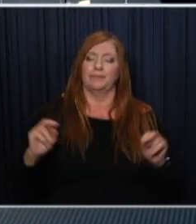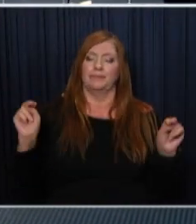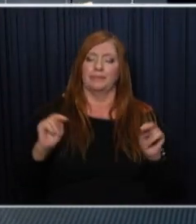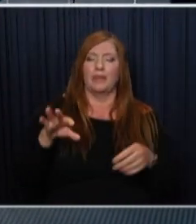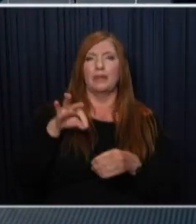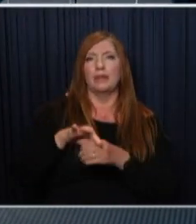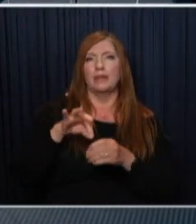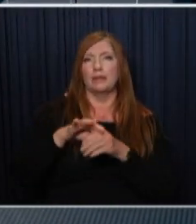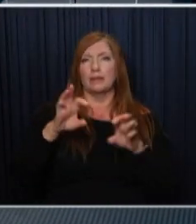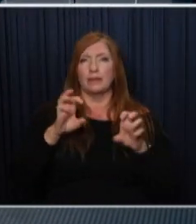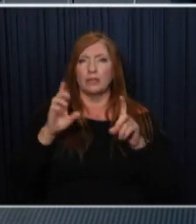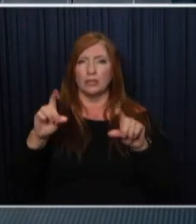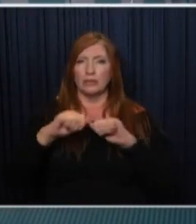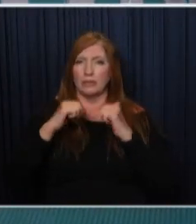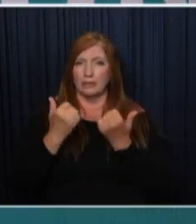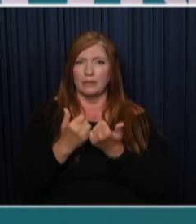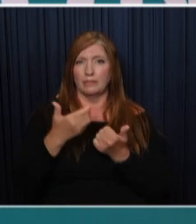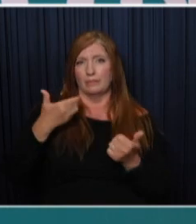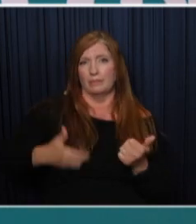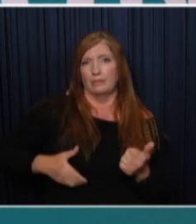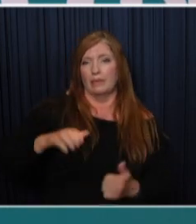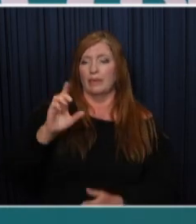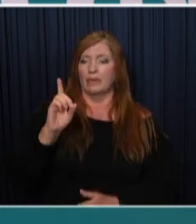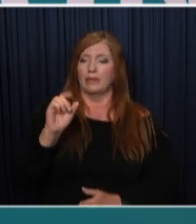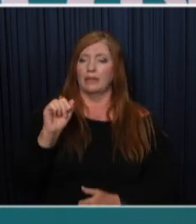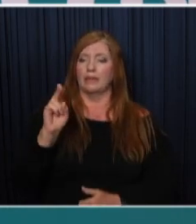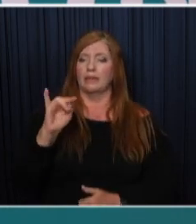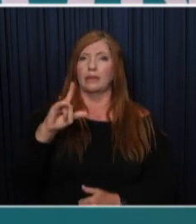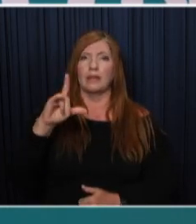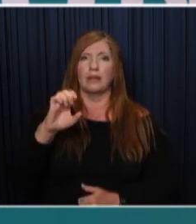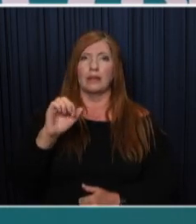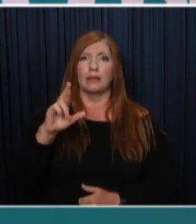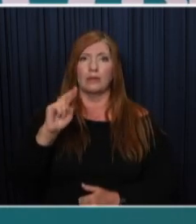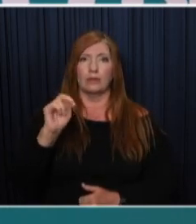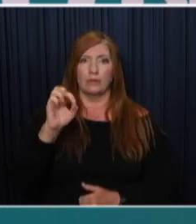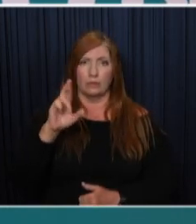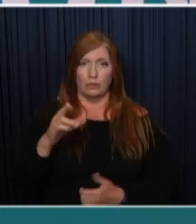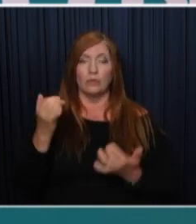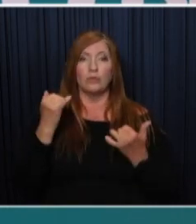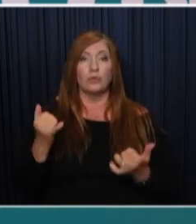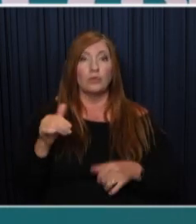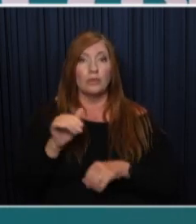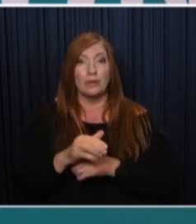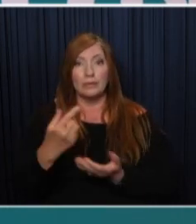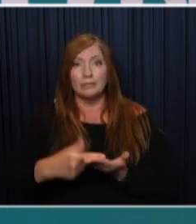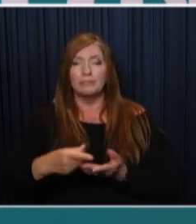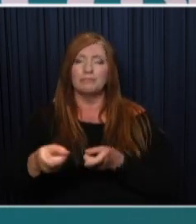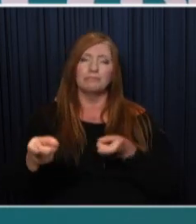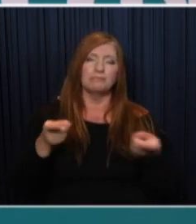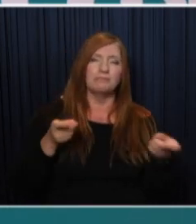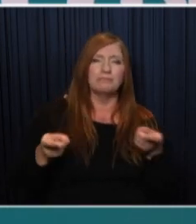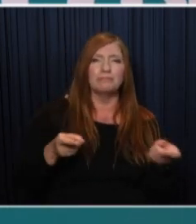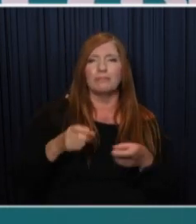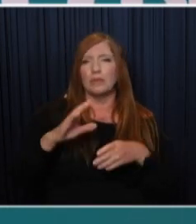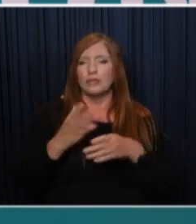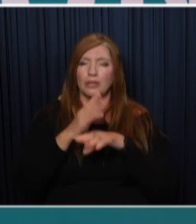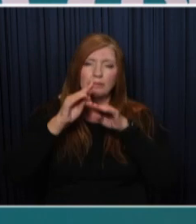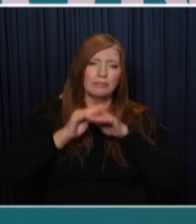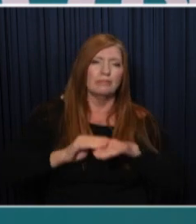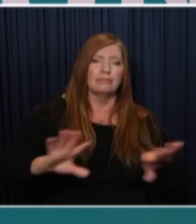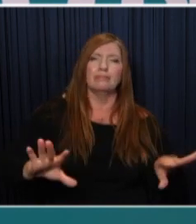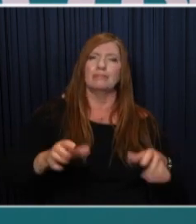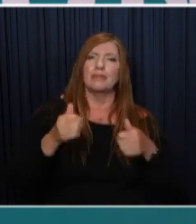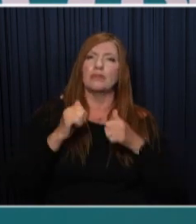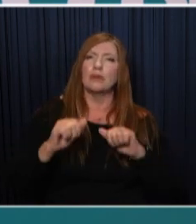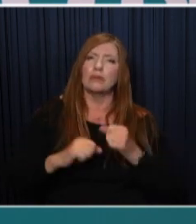voter education agency. My name is Danielle Lerner, and I will be moderating tonight's debate, and we are sharing this debate as part of an effort to